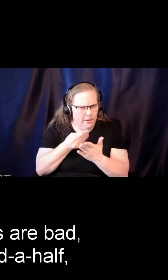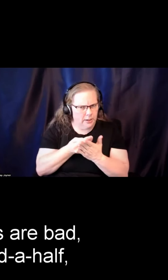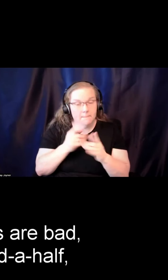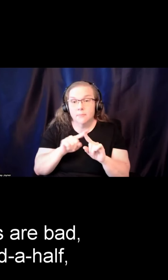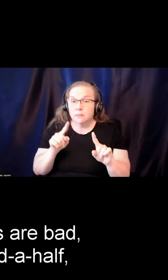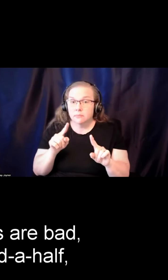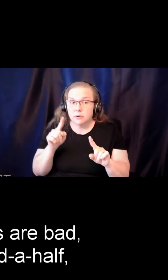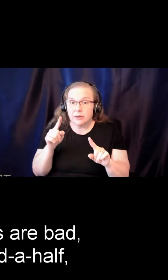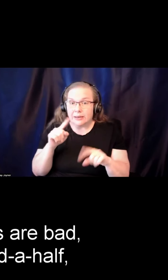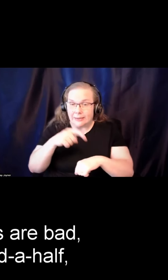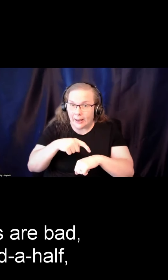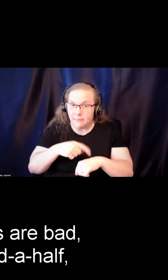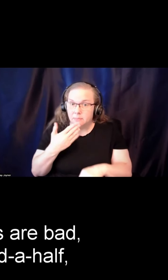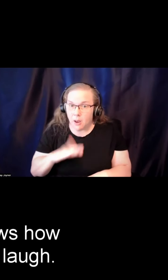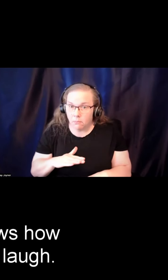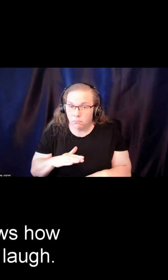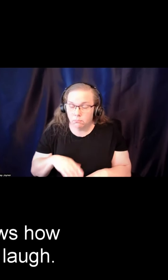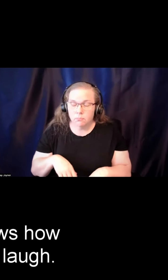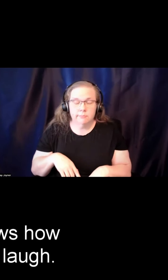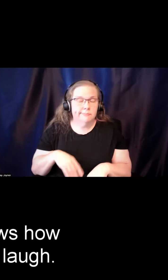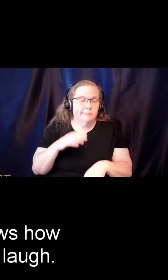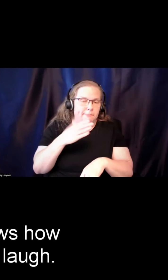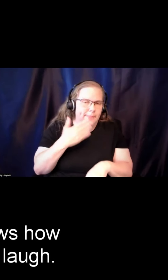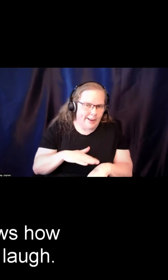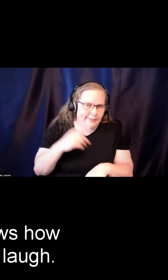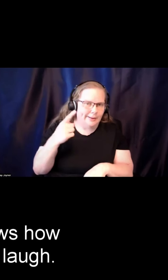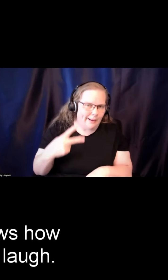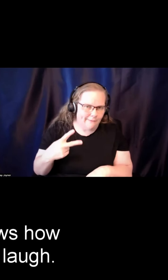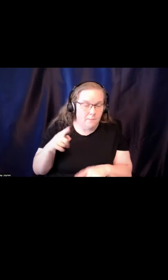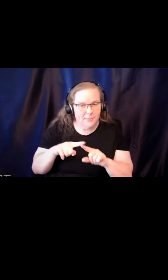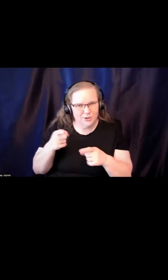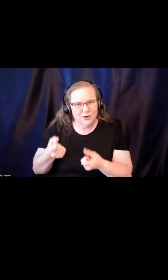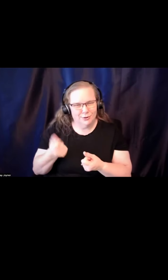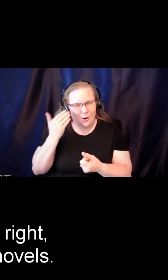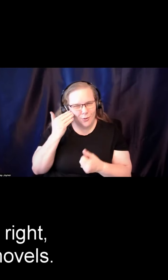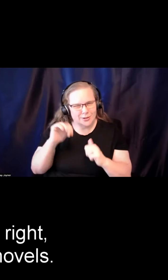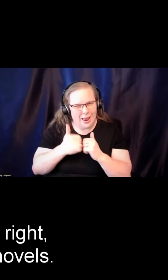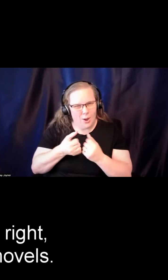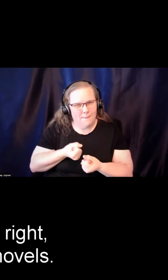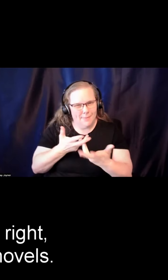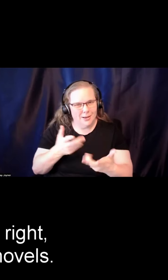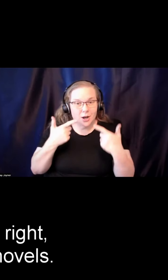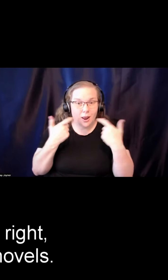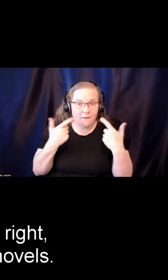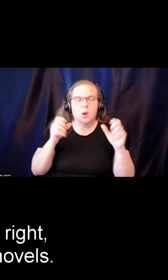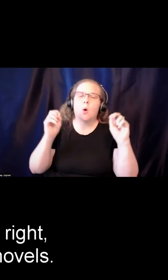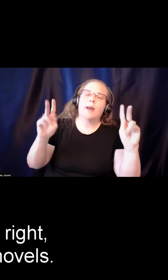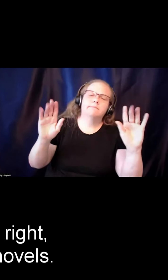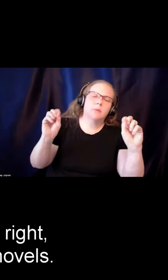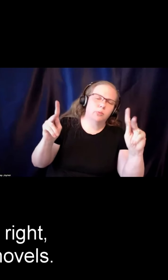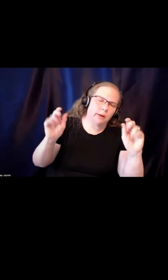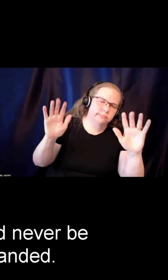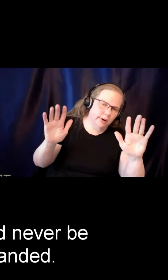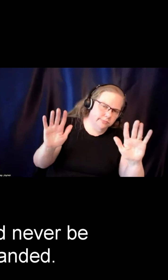bad, even bad and a half, she still knows how to make us laugh. All right, I'll